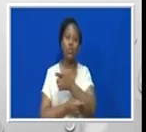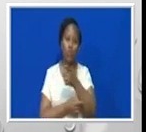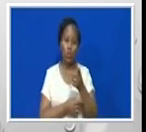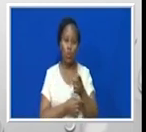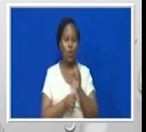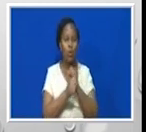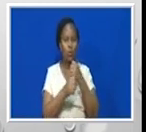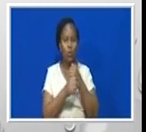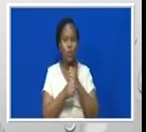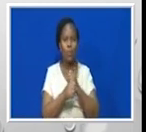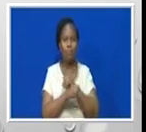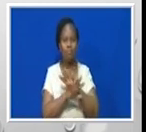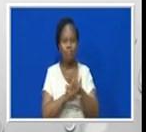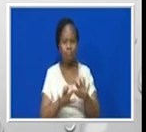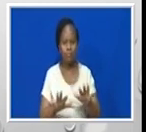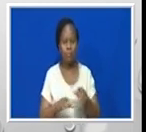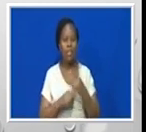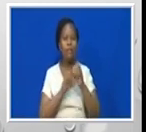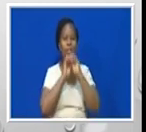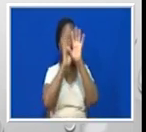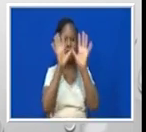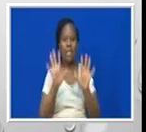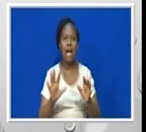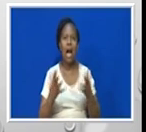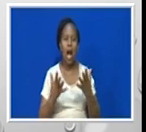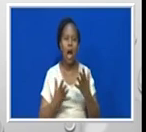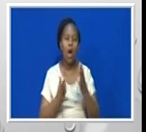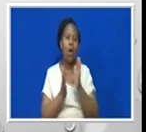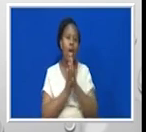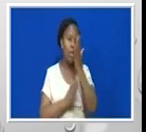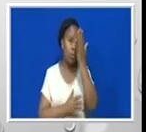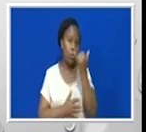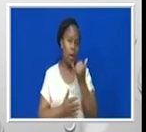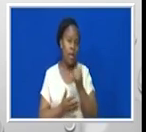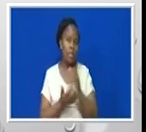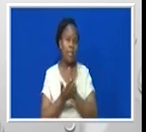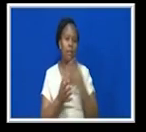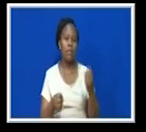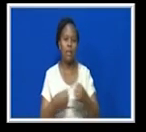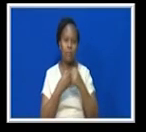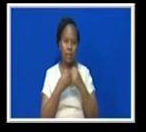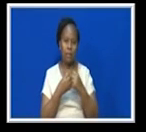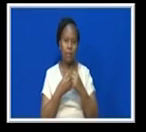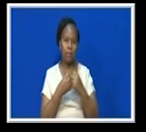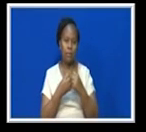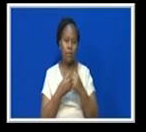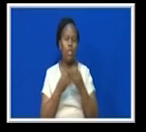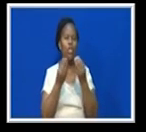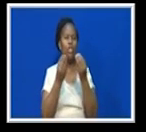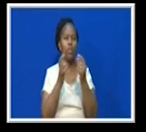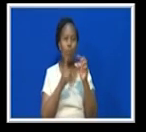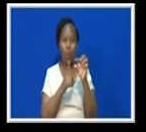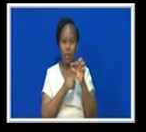to make plain or make clear how and why something happens. In simple